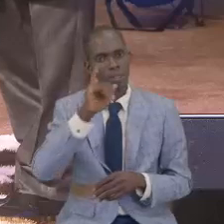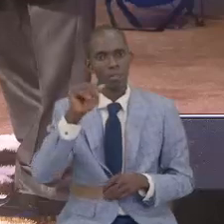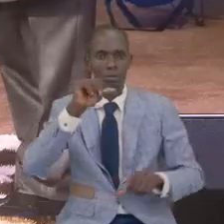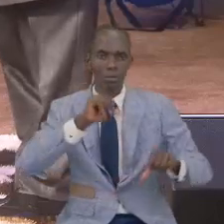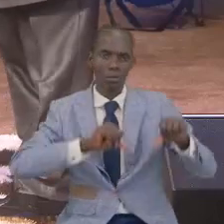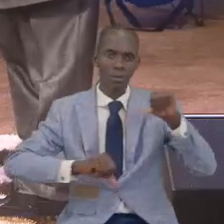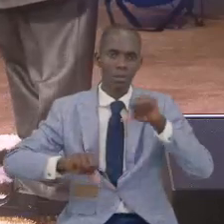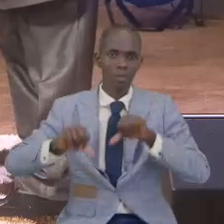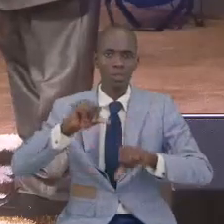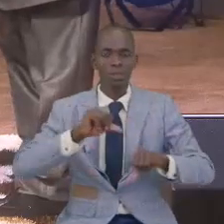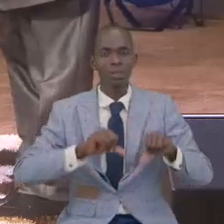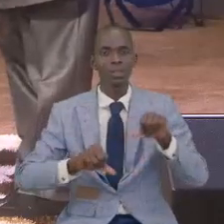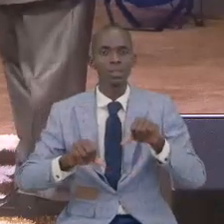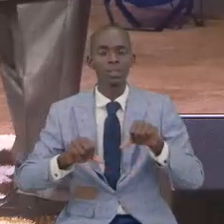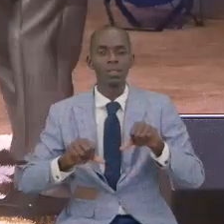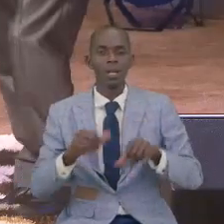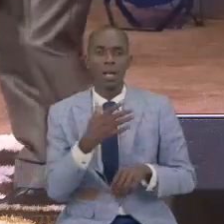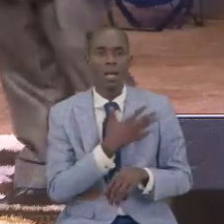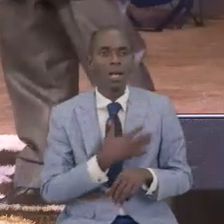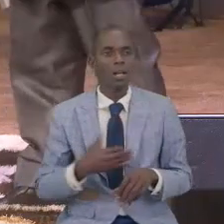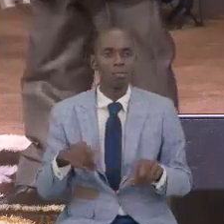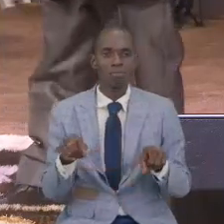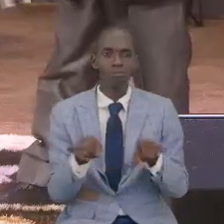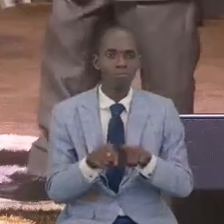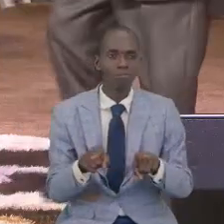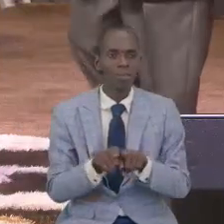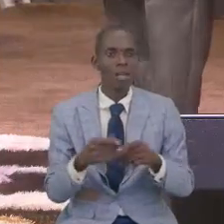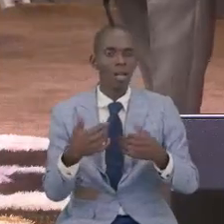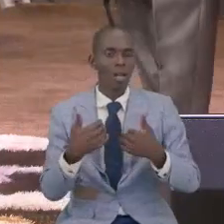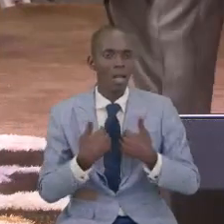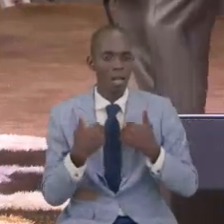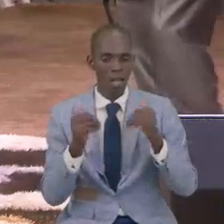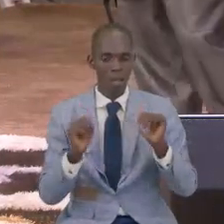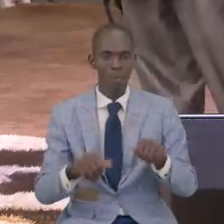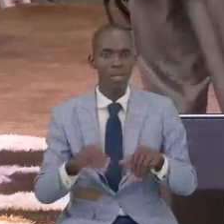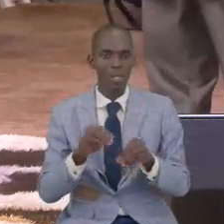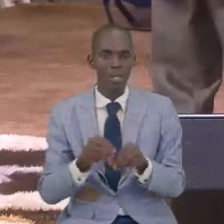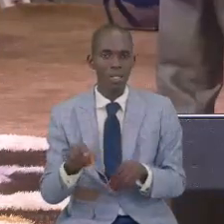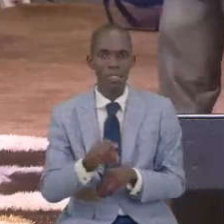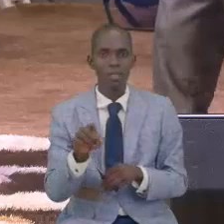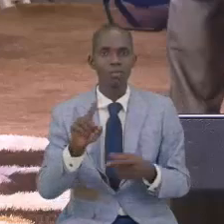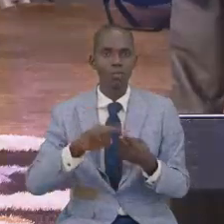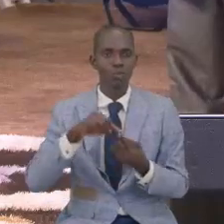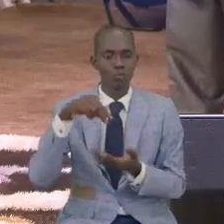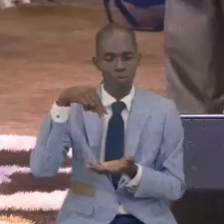understanding and in understanding science, and such as had